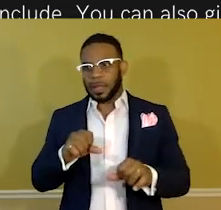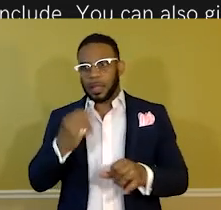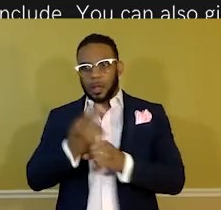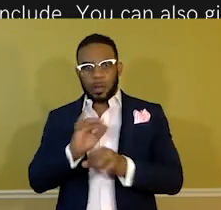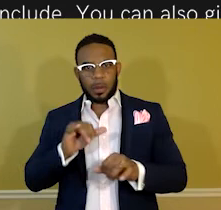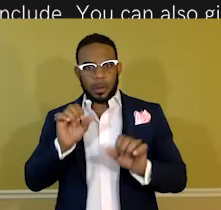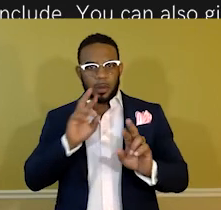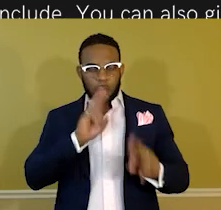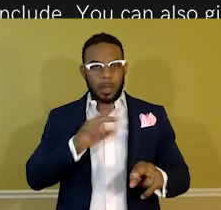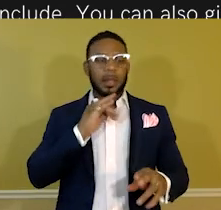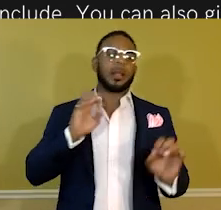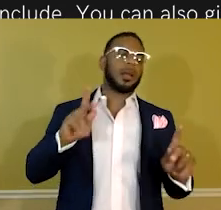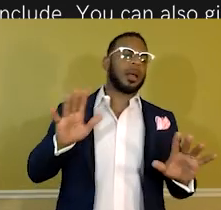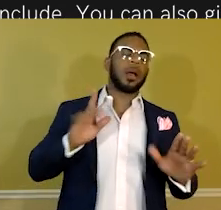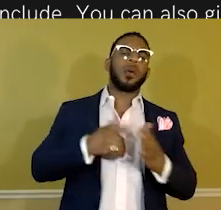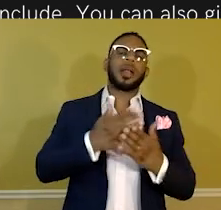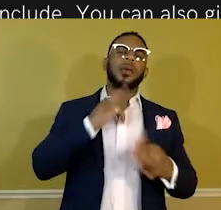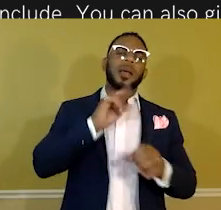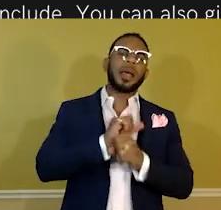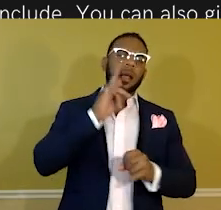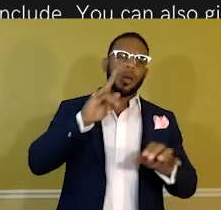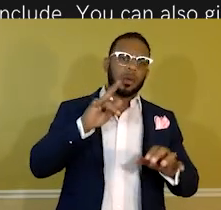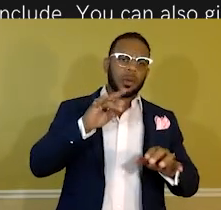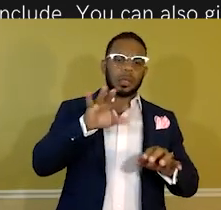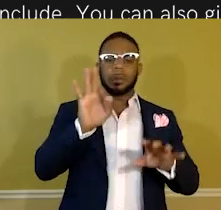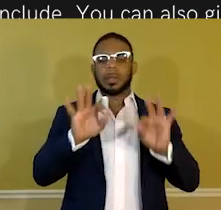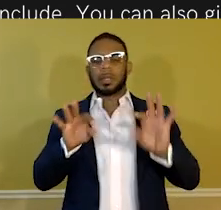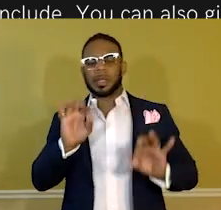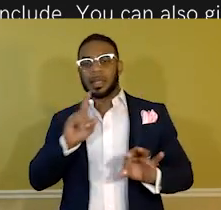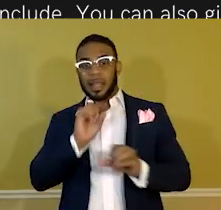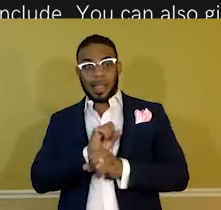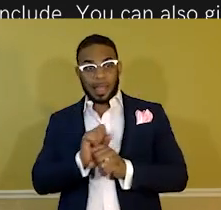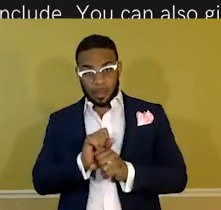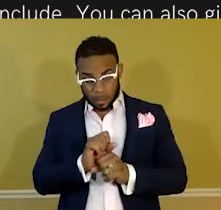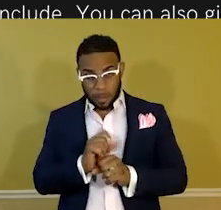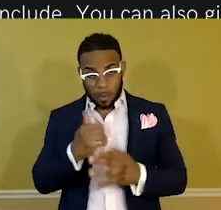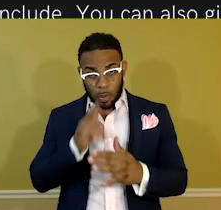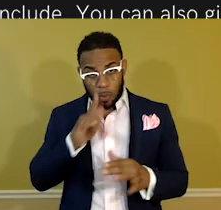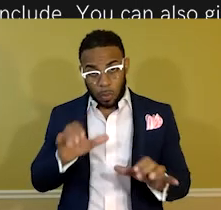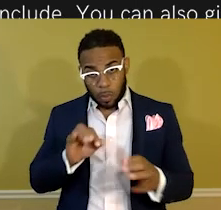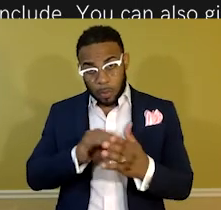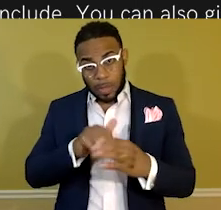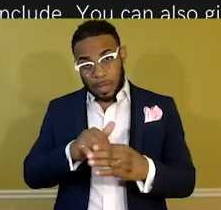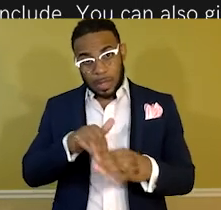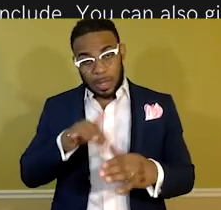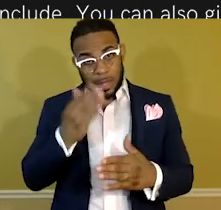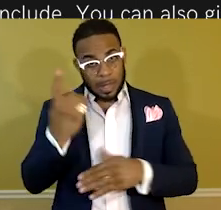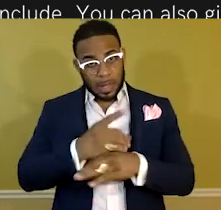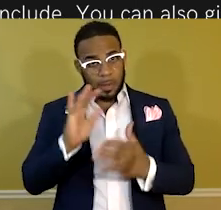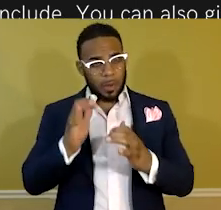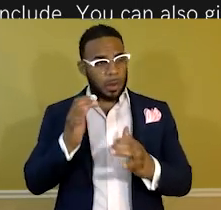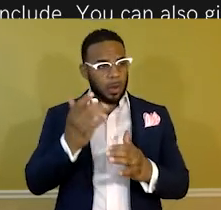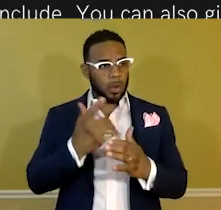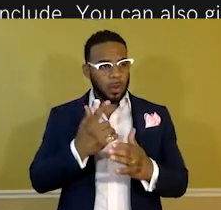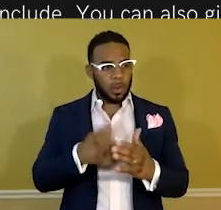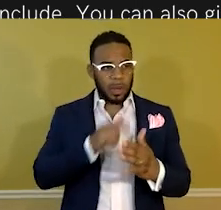usability report and said, okay, what things are we actually going to cherry pick? And actually, you know, what are we going to put into this phase versus what, you know,